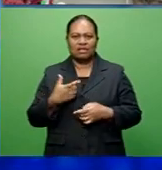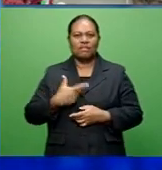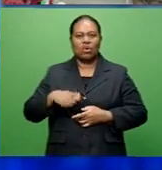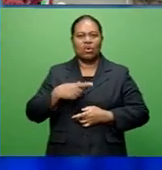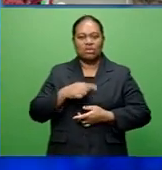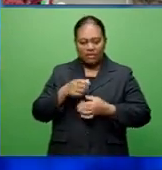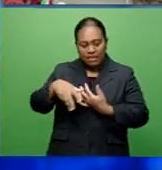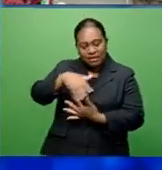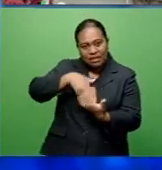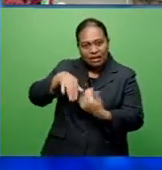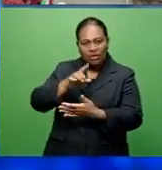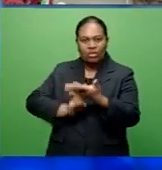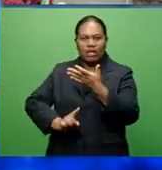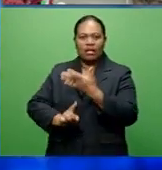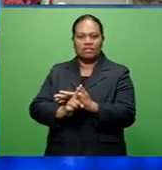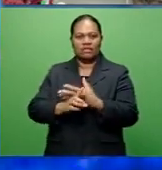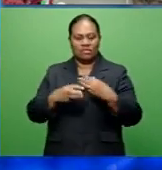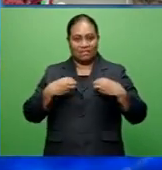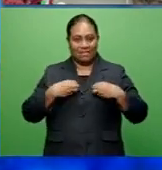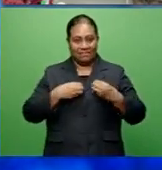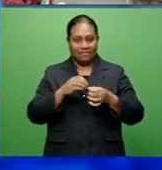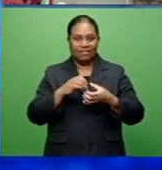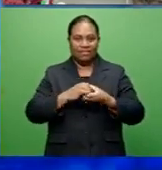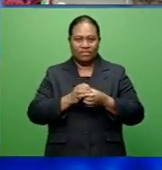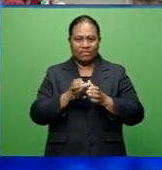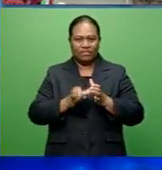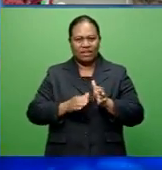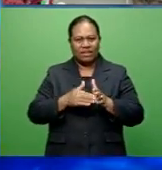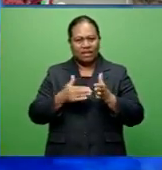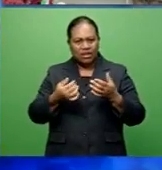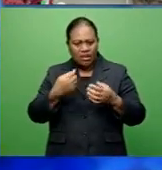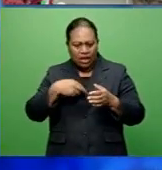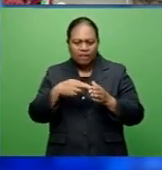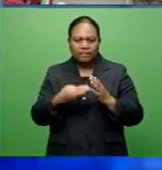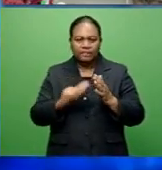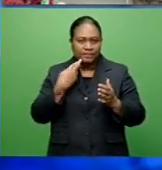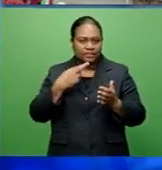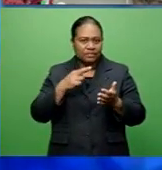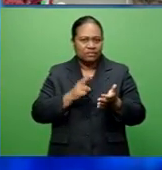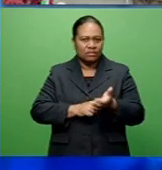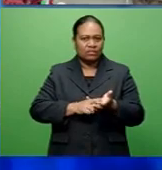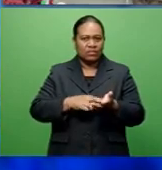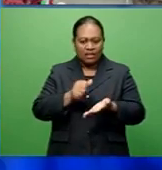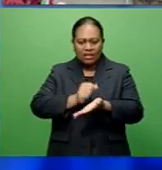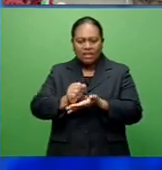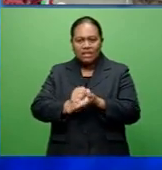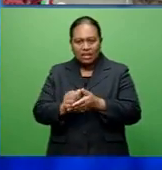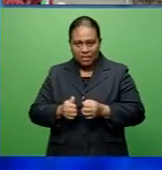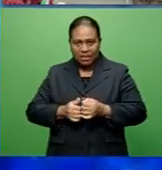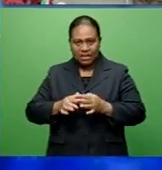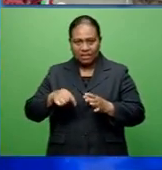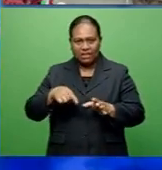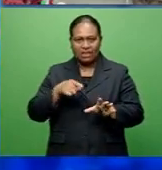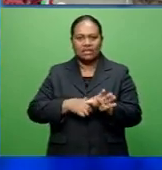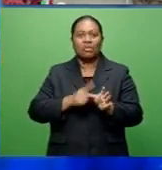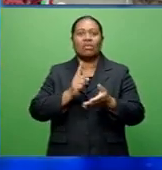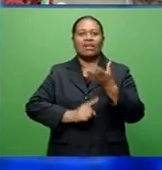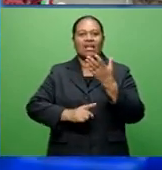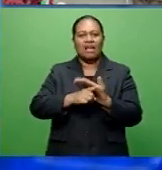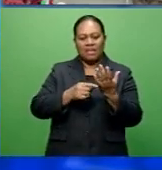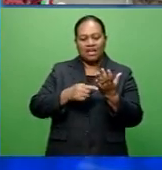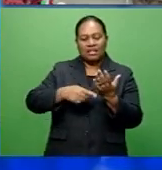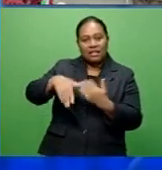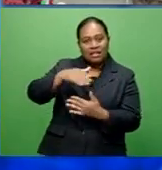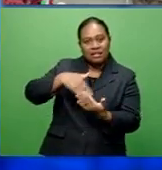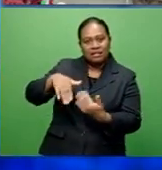recent cyclones. Business owners say they were recording average sales since the beginning of the year. However, this dropped after Tropical Cyclone